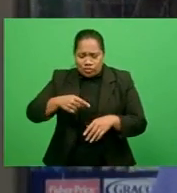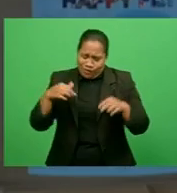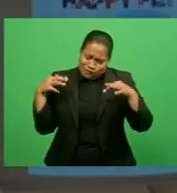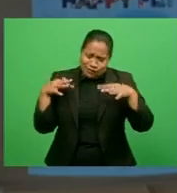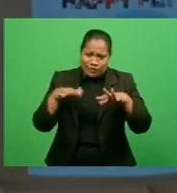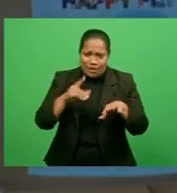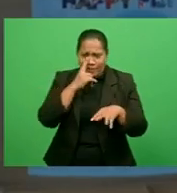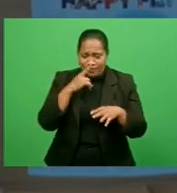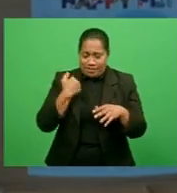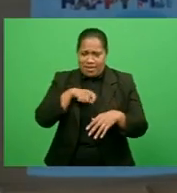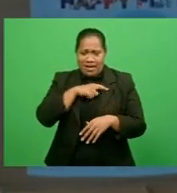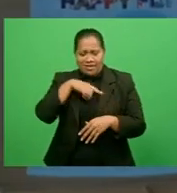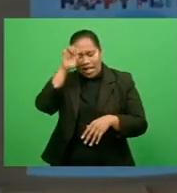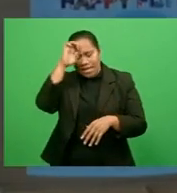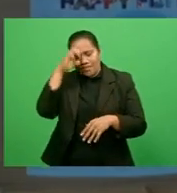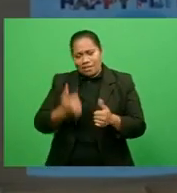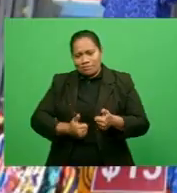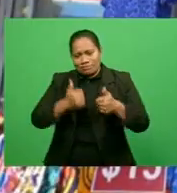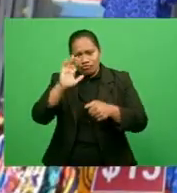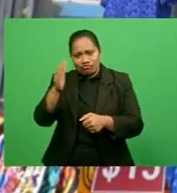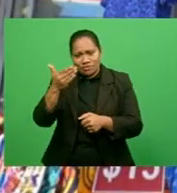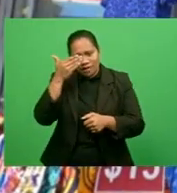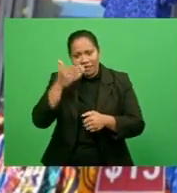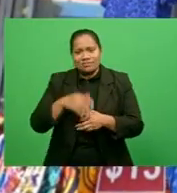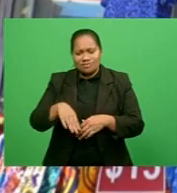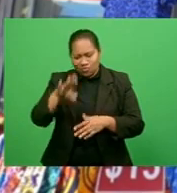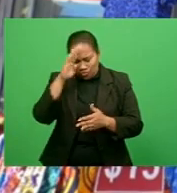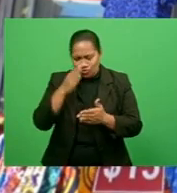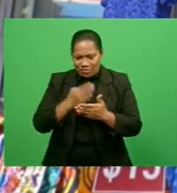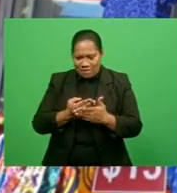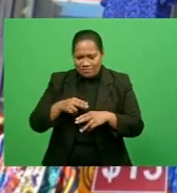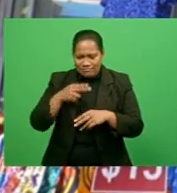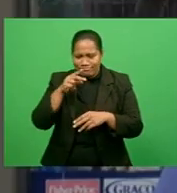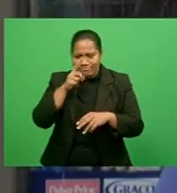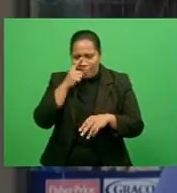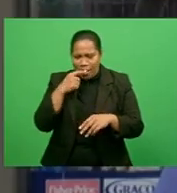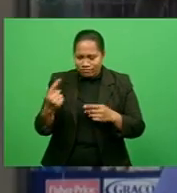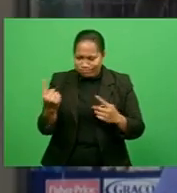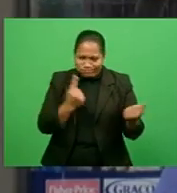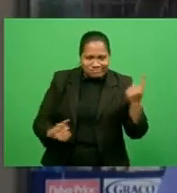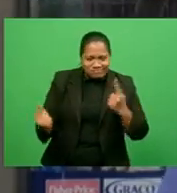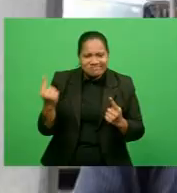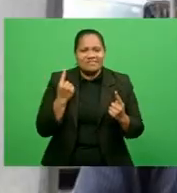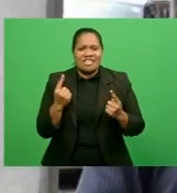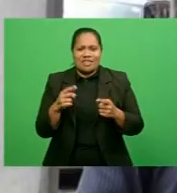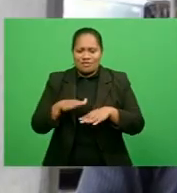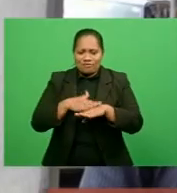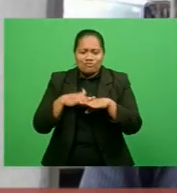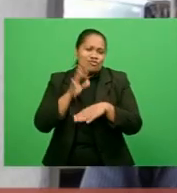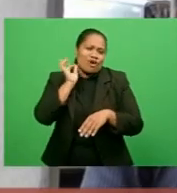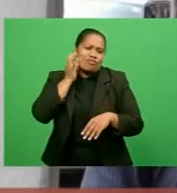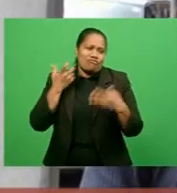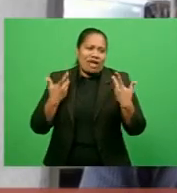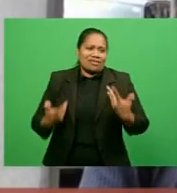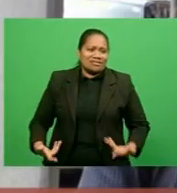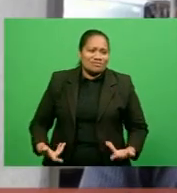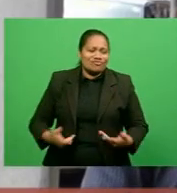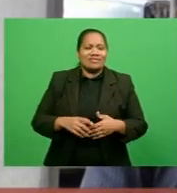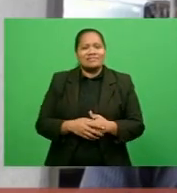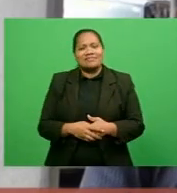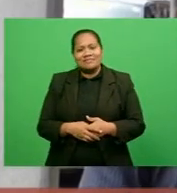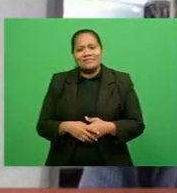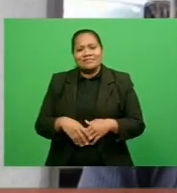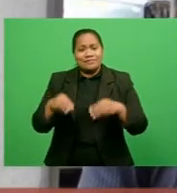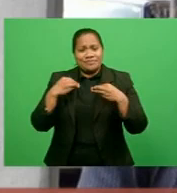expecting positive results, and we hope, and the consumers be positive about this, coming in there, blue and white t-shirts. Businesses and customers